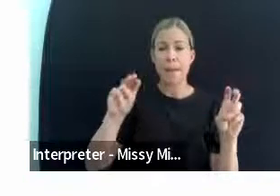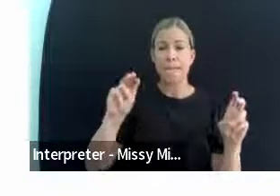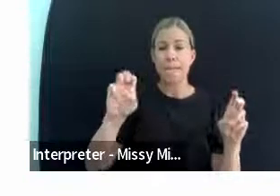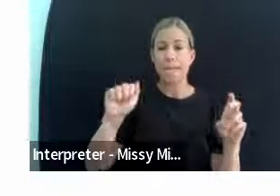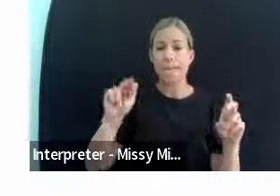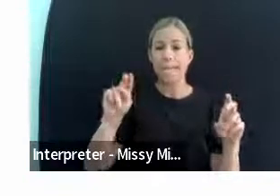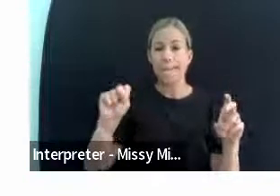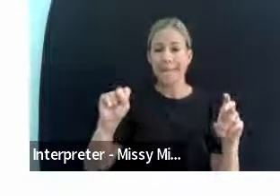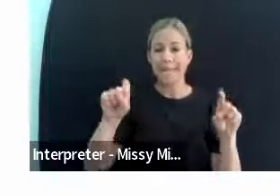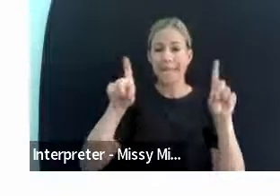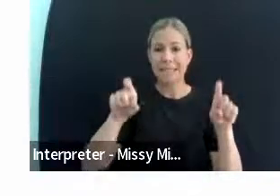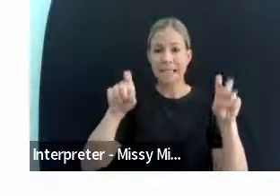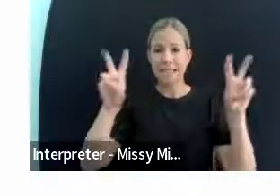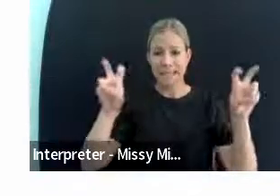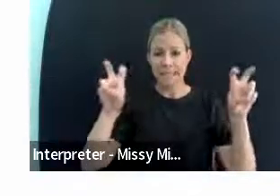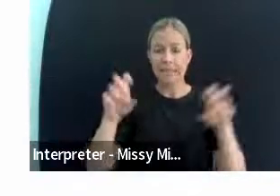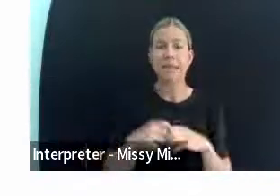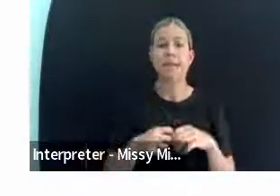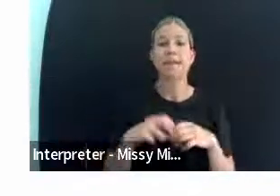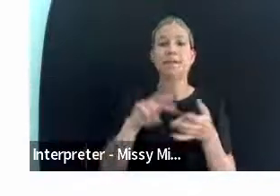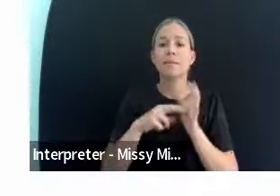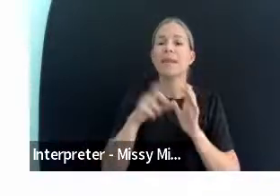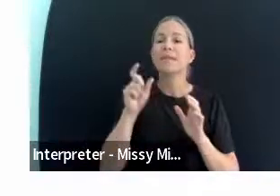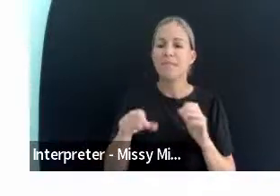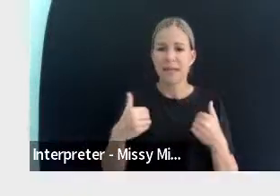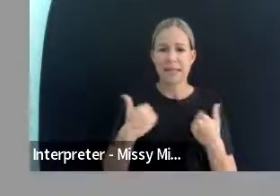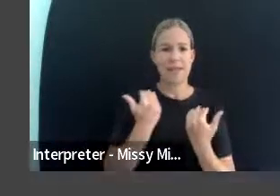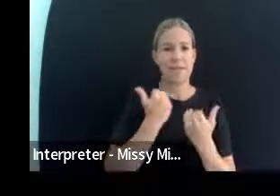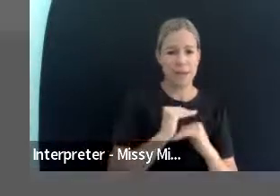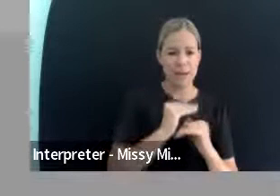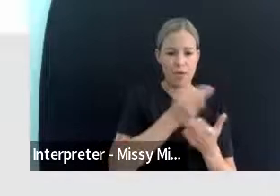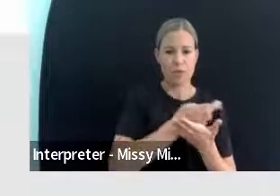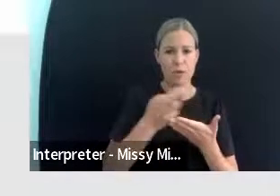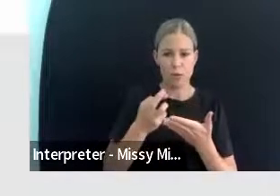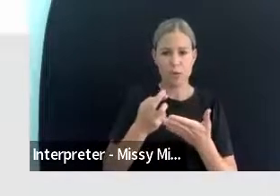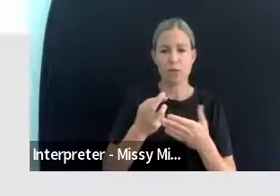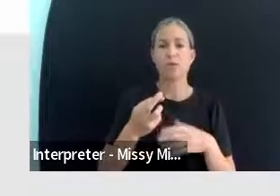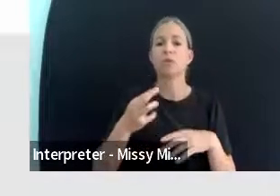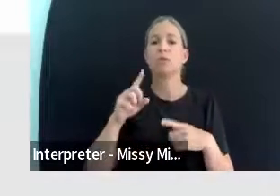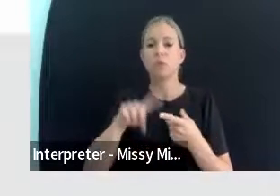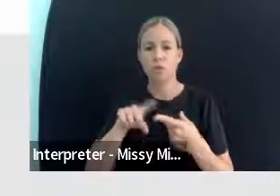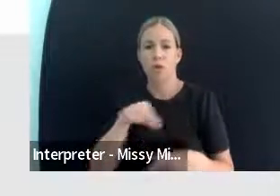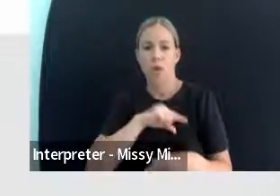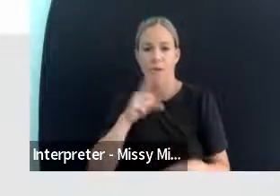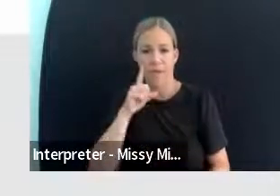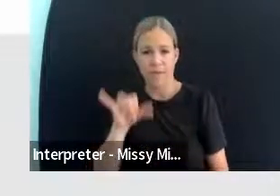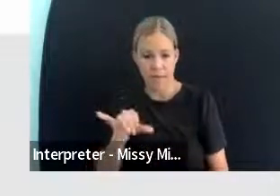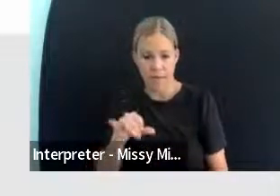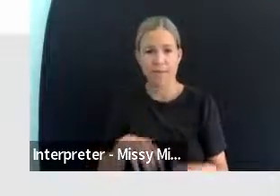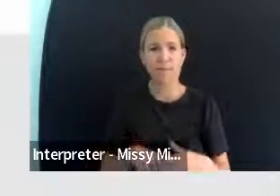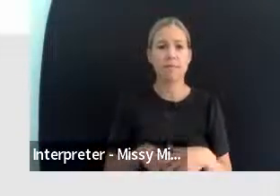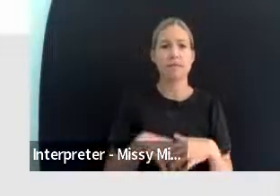resources in order to qualify for SSI and Medicaid. What are resources? According to